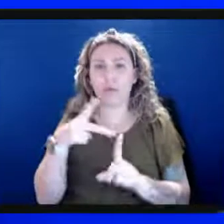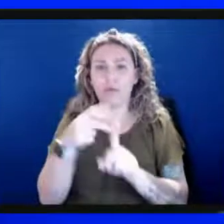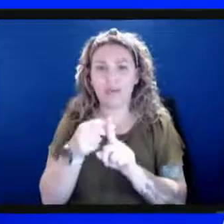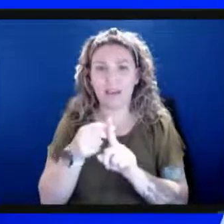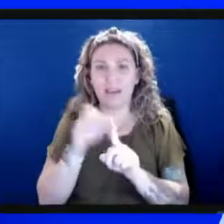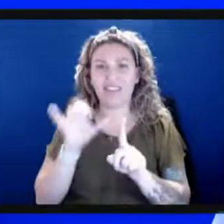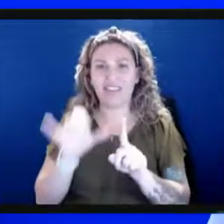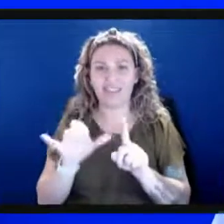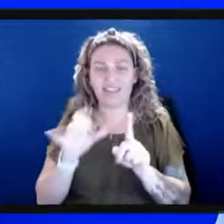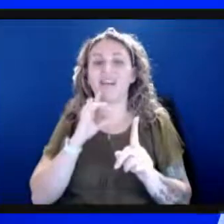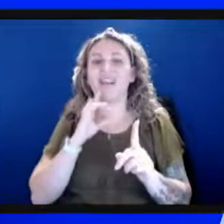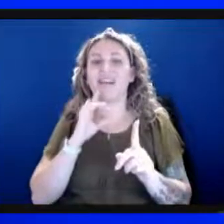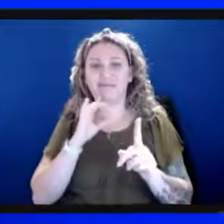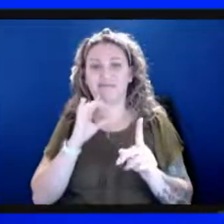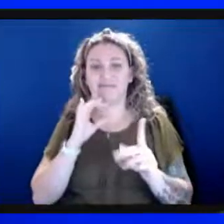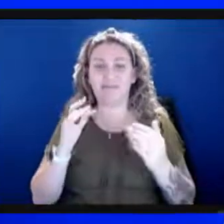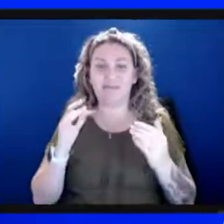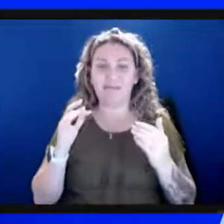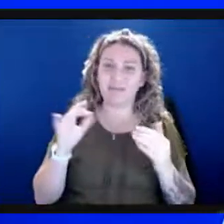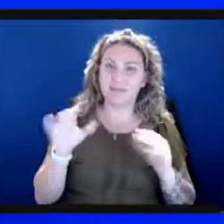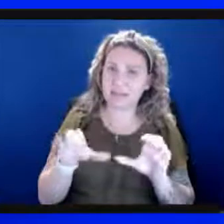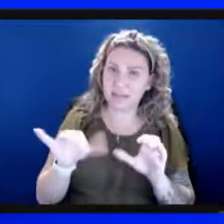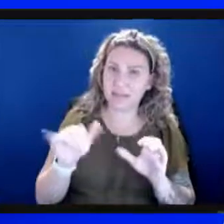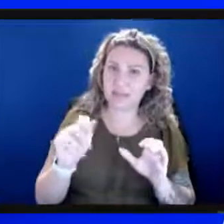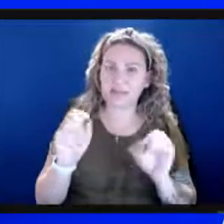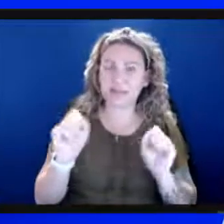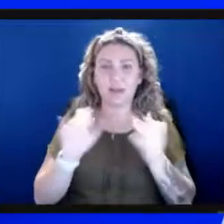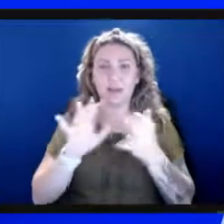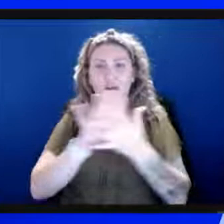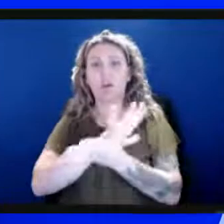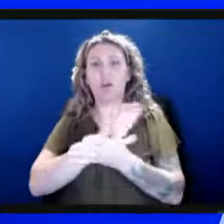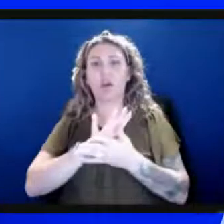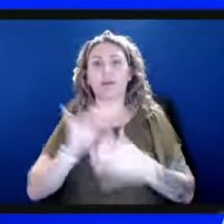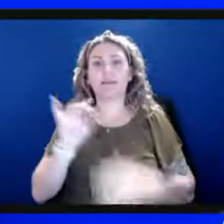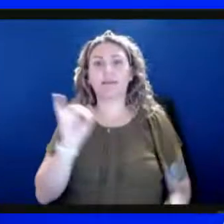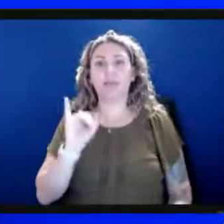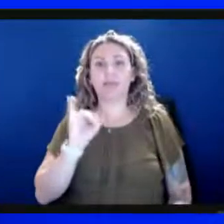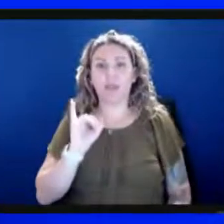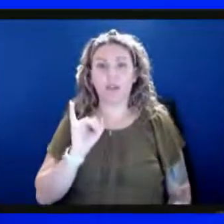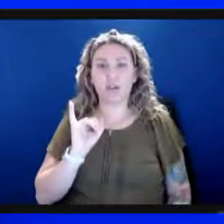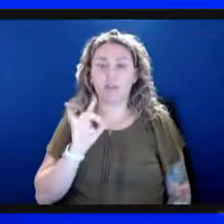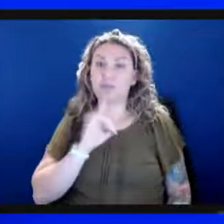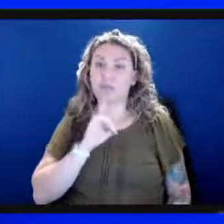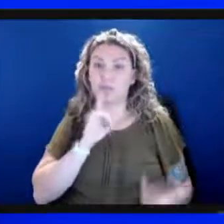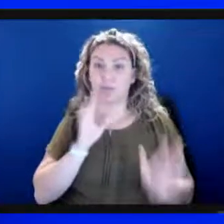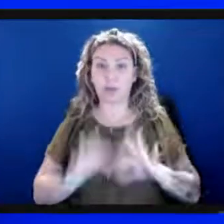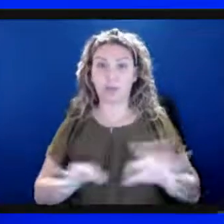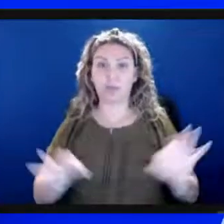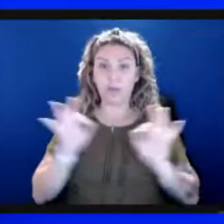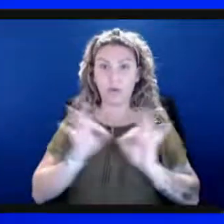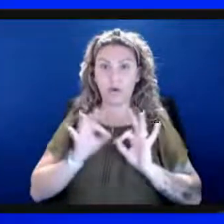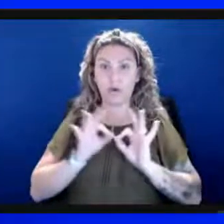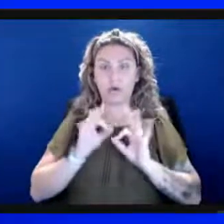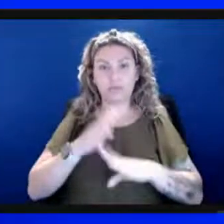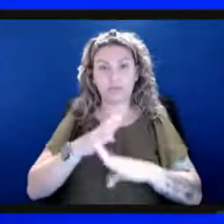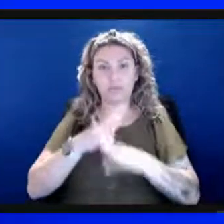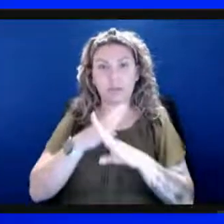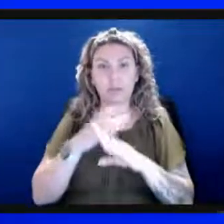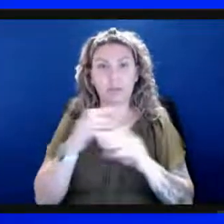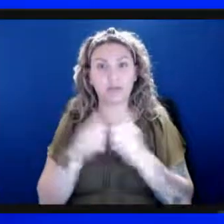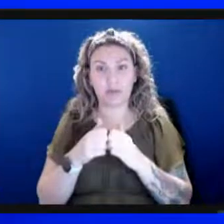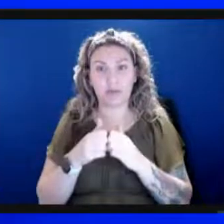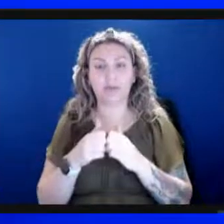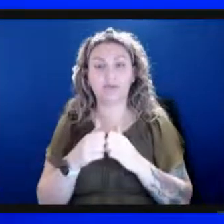it. We know that it can cause infection. That's why it is vitally important to be protected with